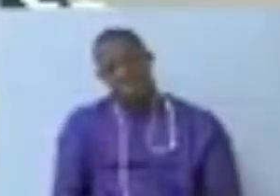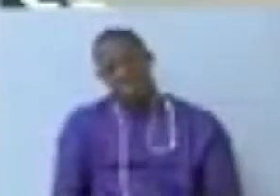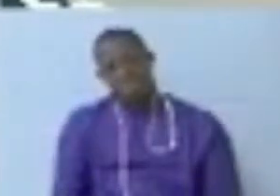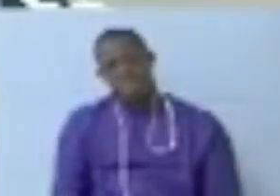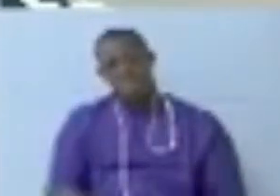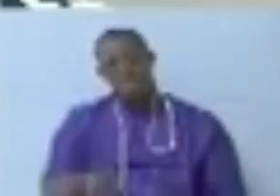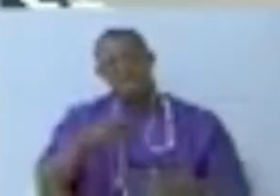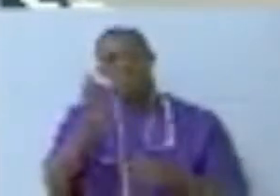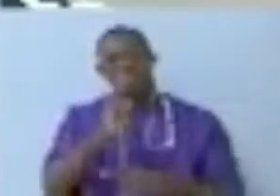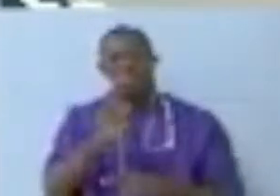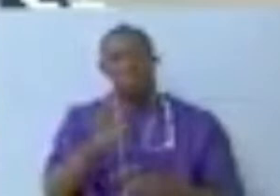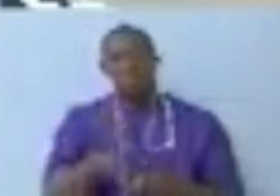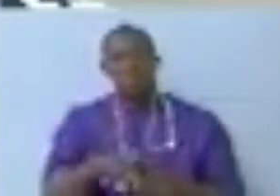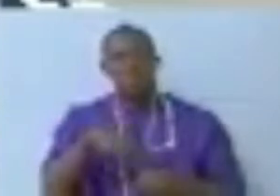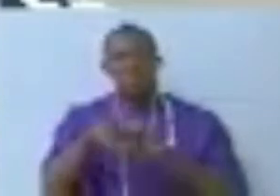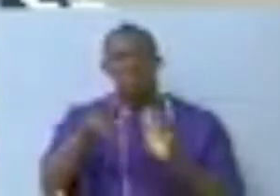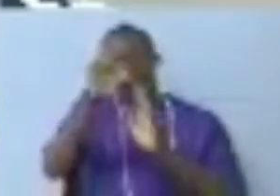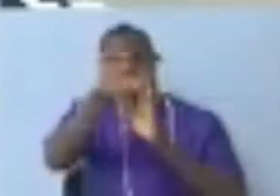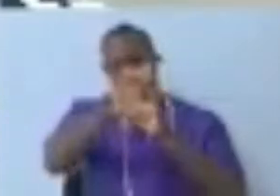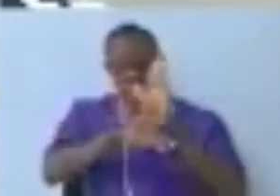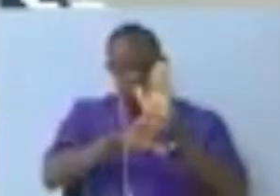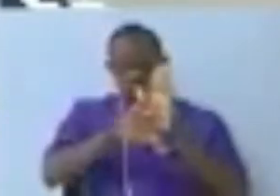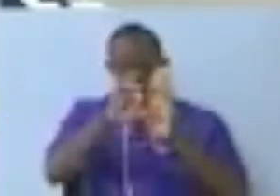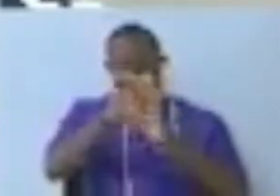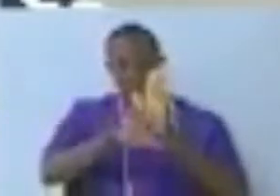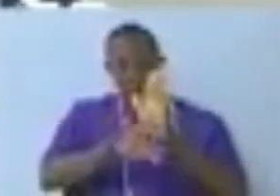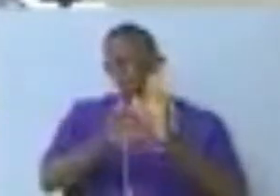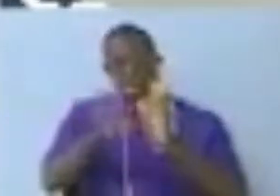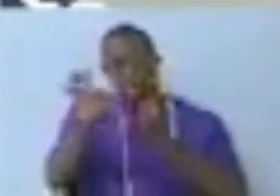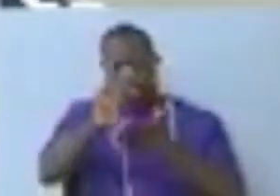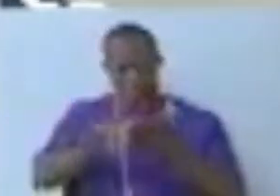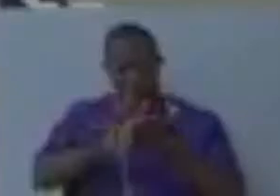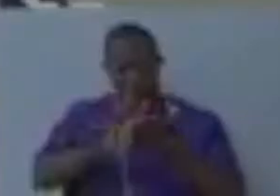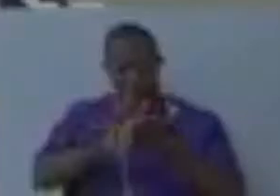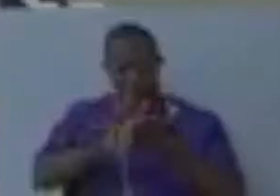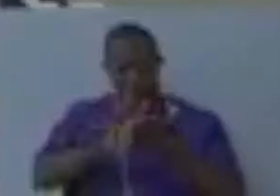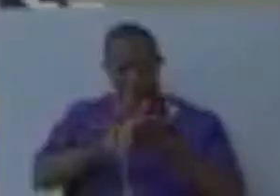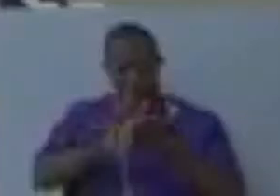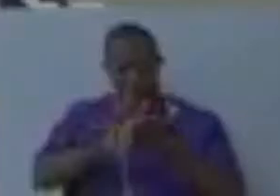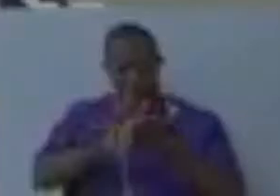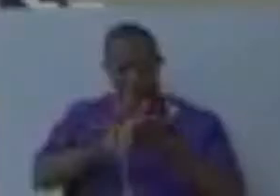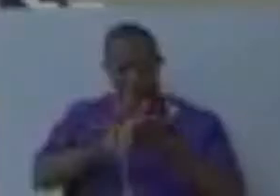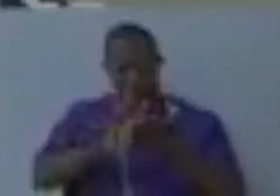236. I'm not sure of the Constitution. The chair